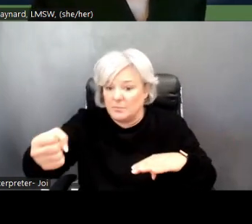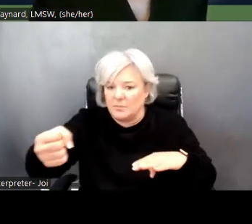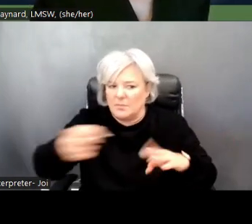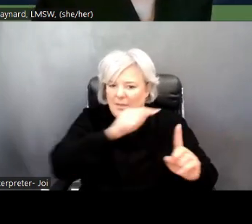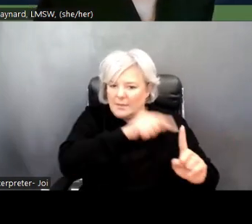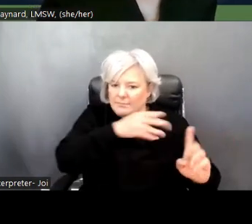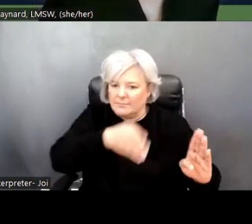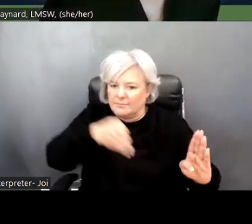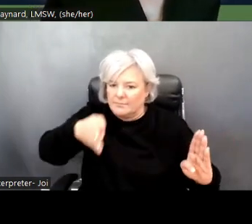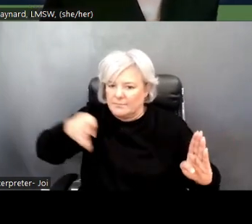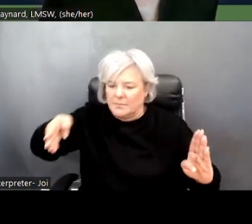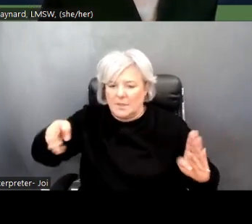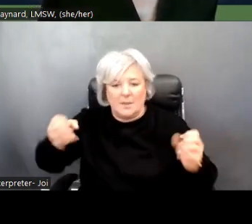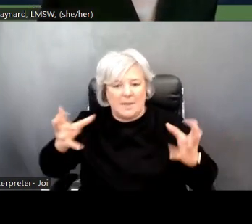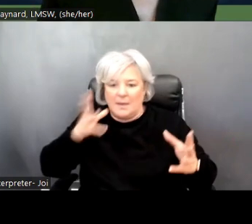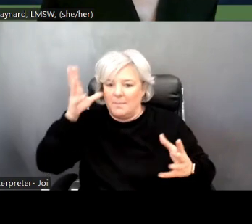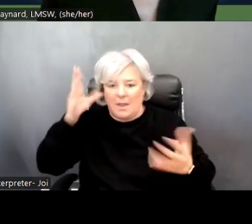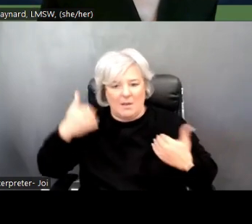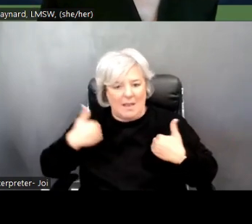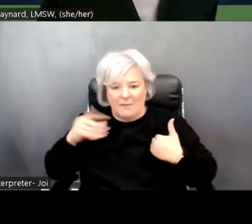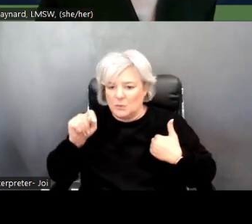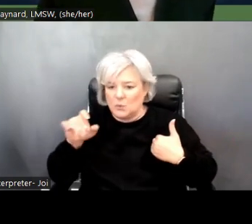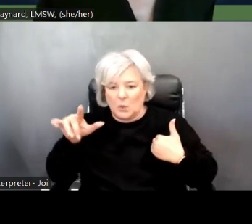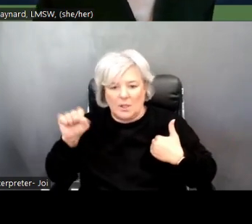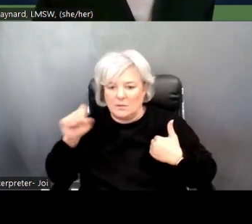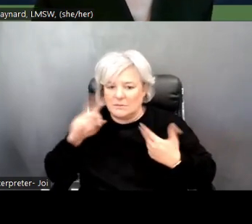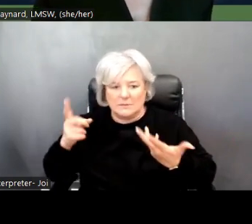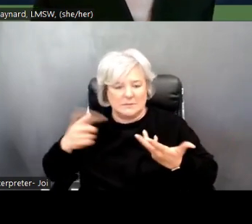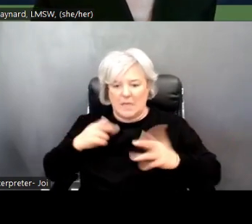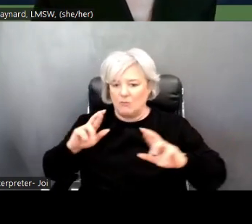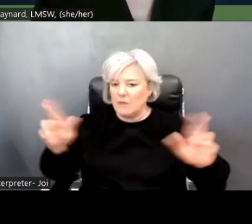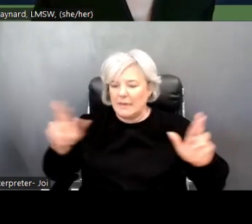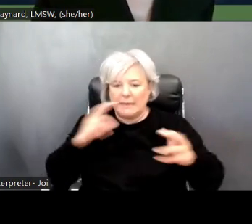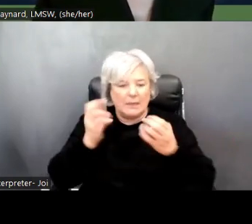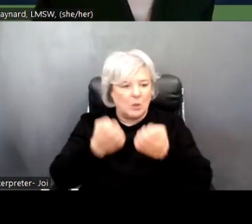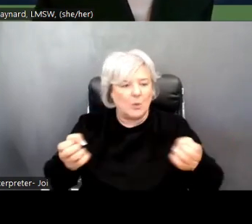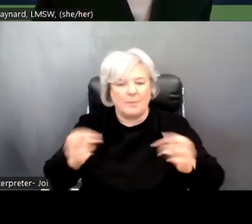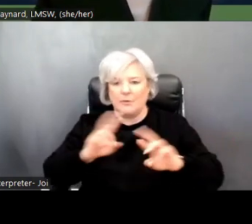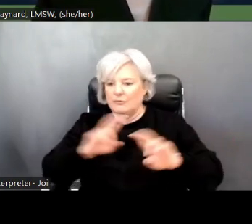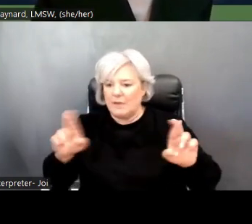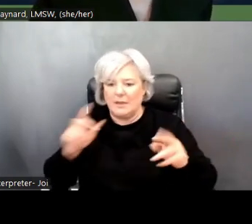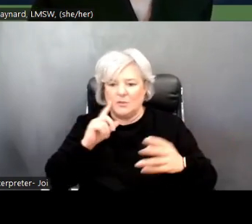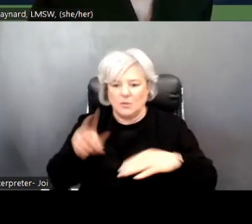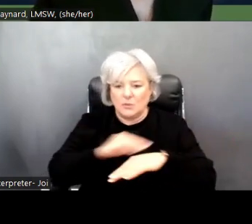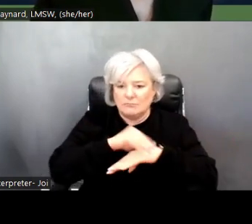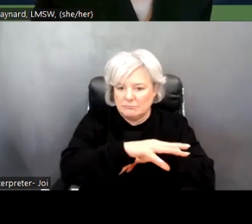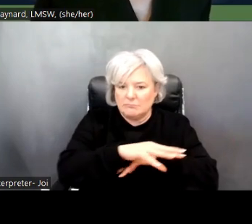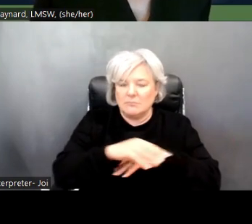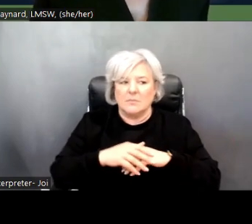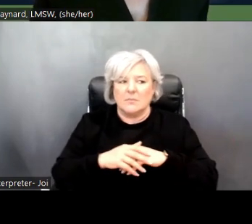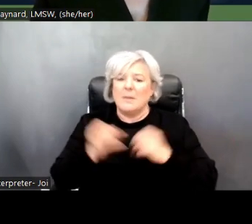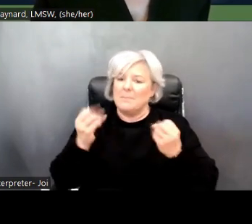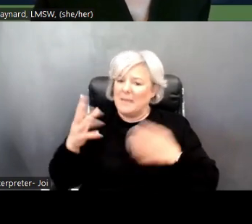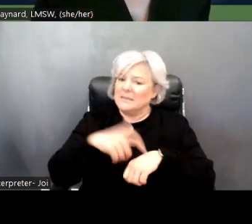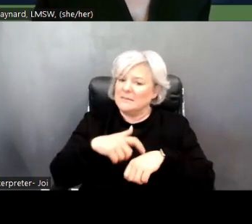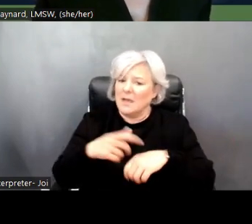just don't have the tools that they need in order to do a good job of parenting, to be effective. Oftentimes they